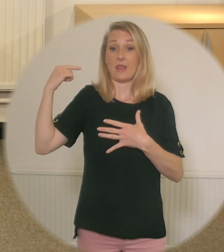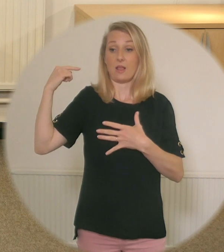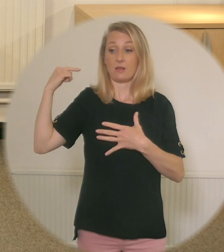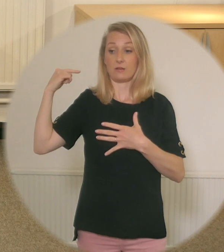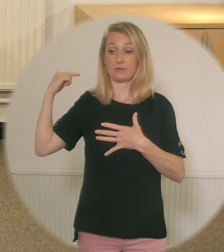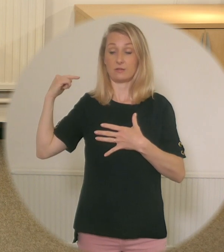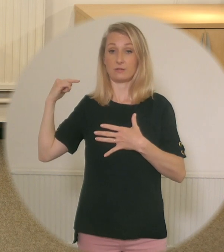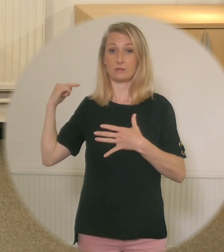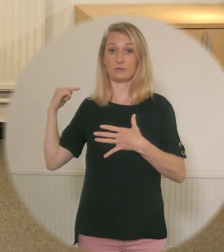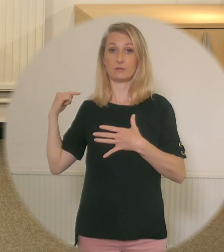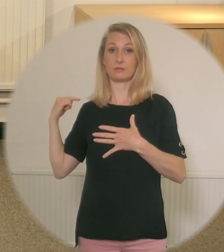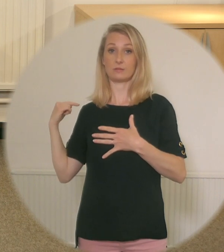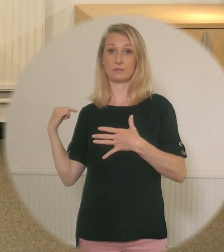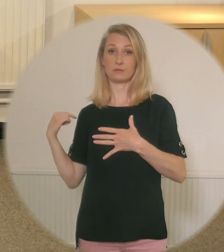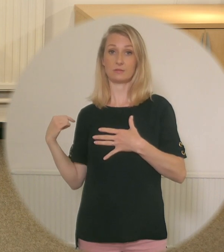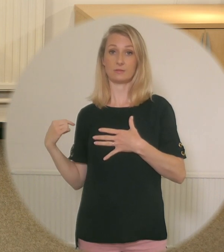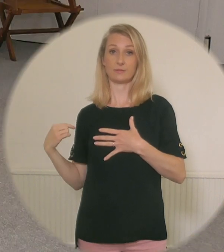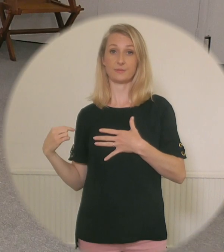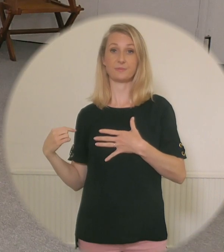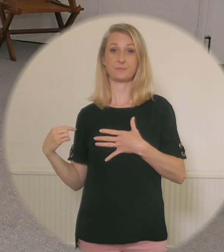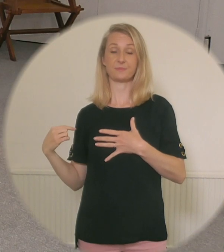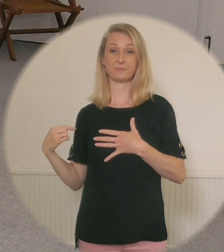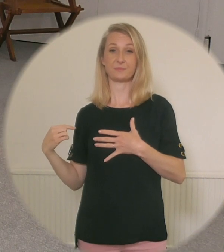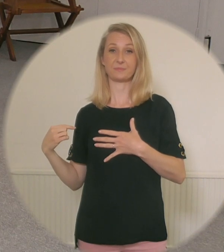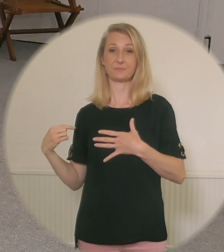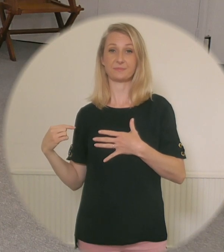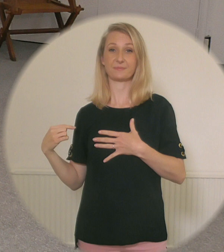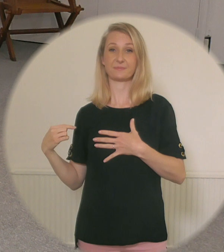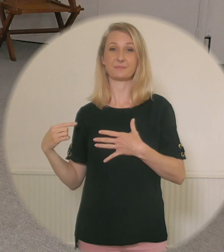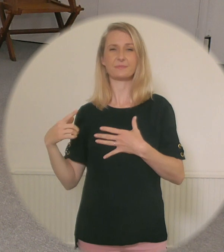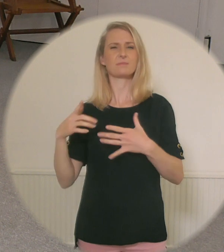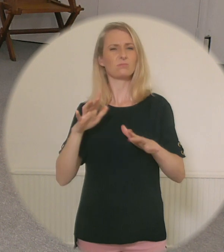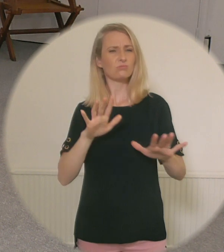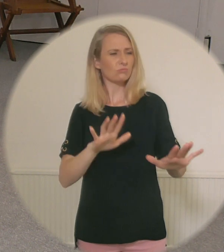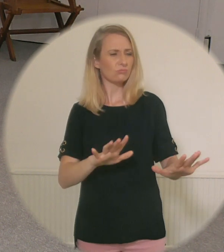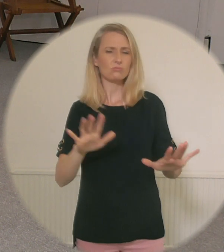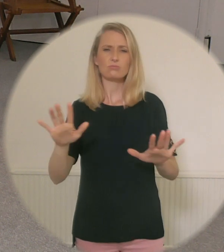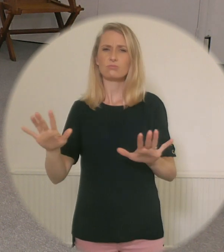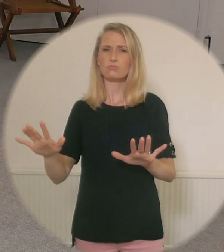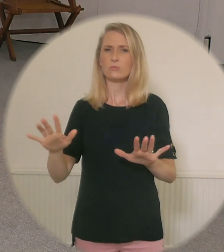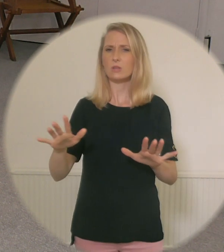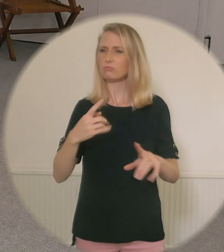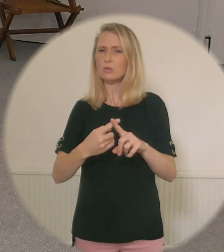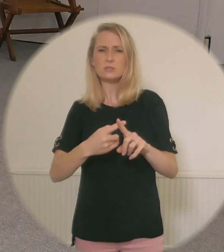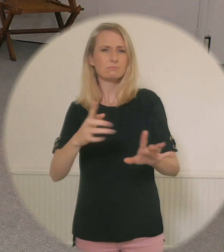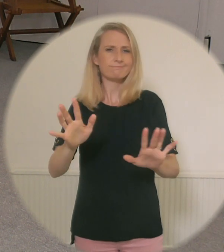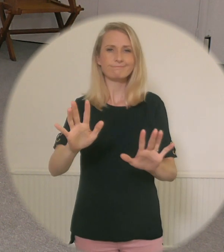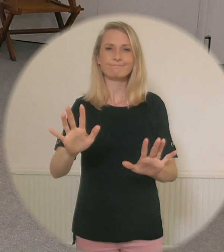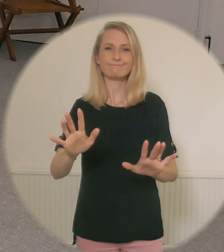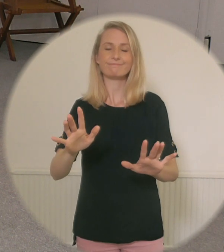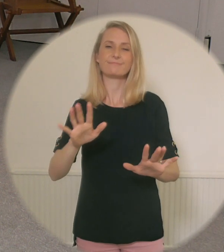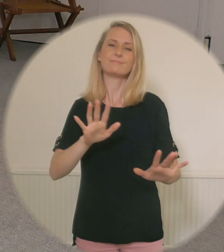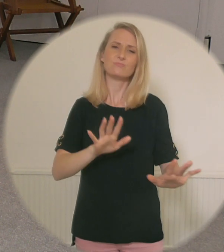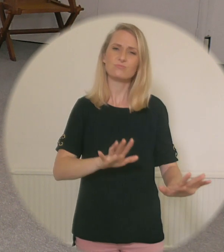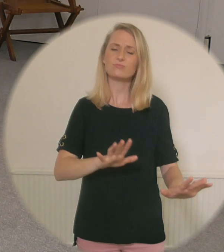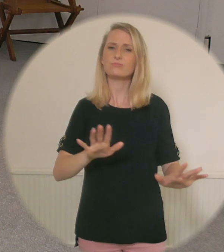moves back and down. And you can really take your time with this movement. Feel each part of this